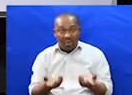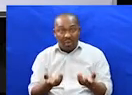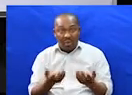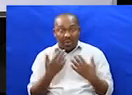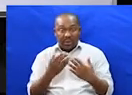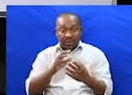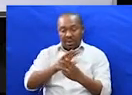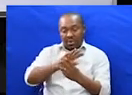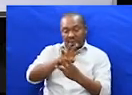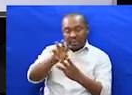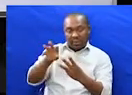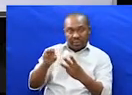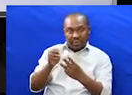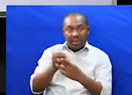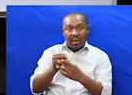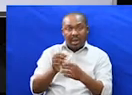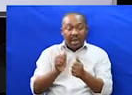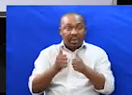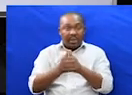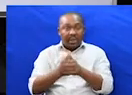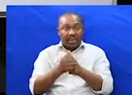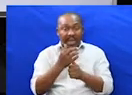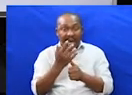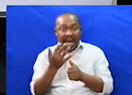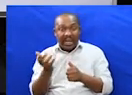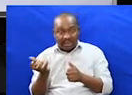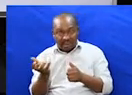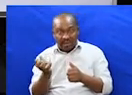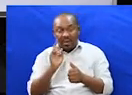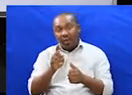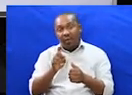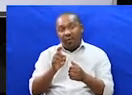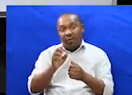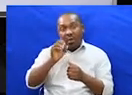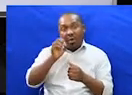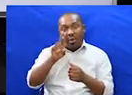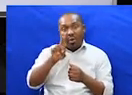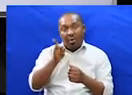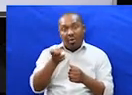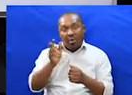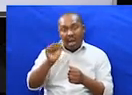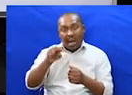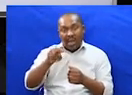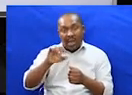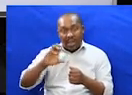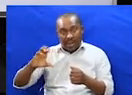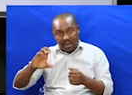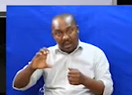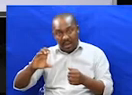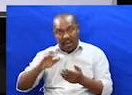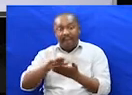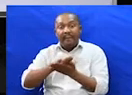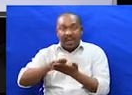represents a kind of organic base. because the organic base, they